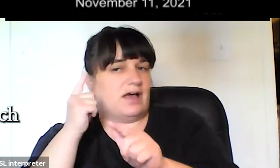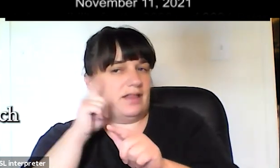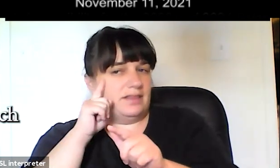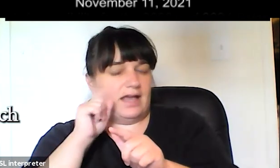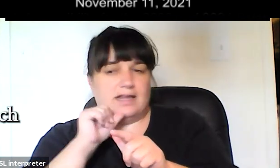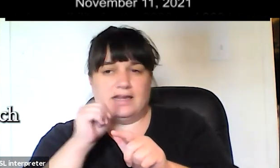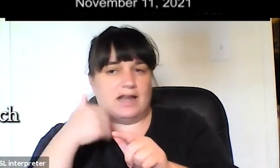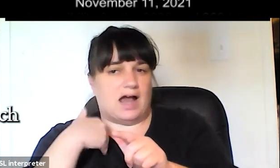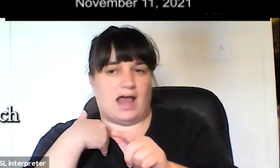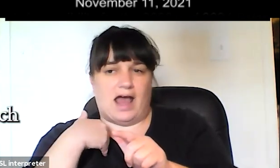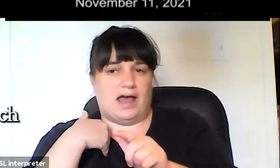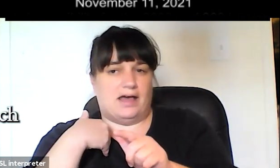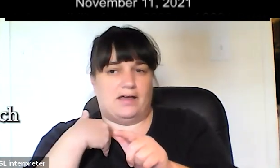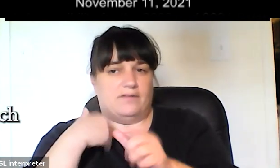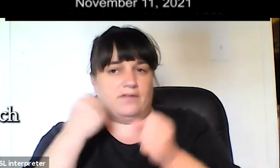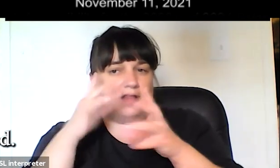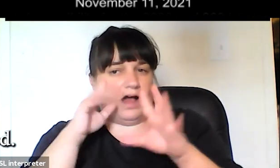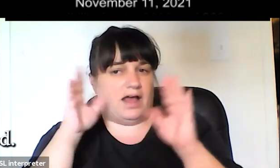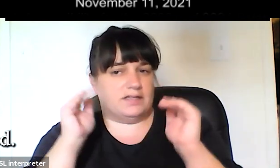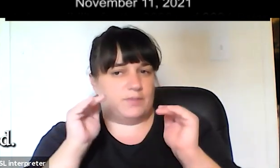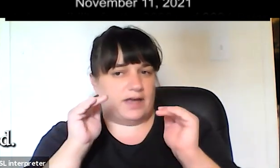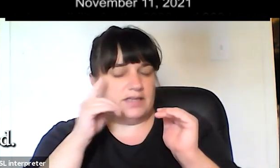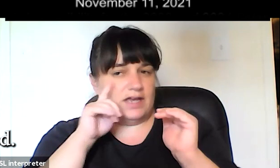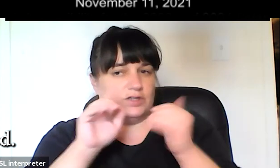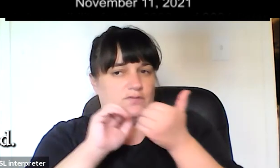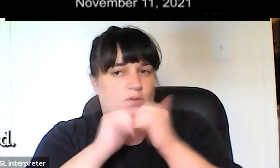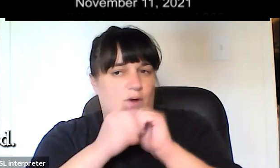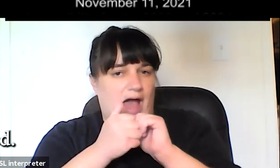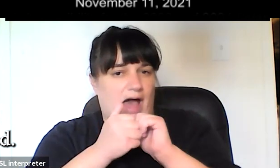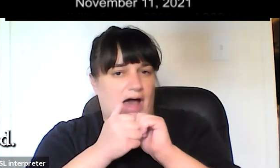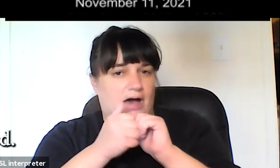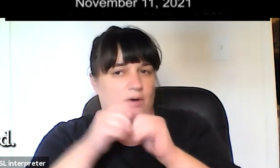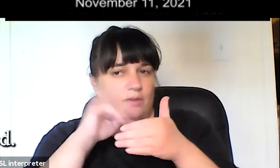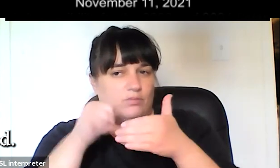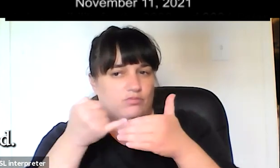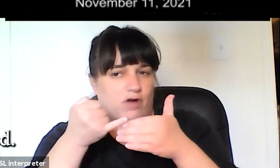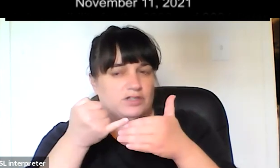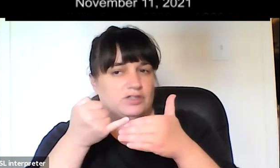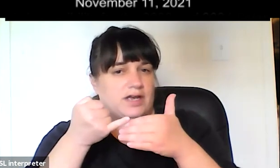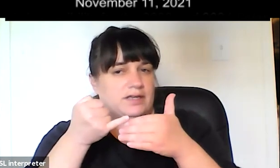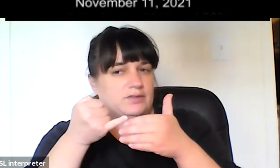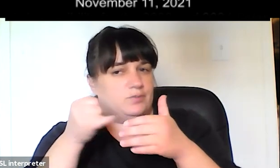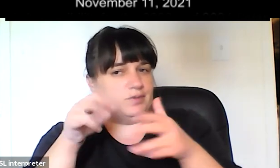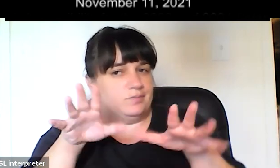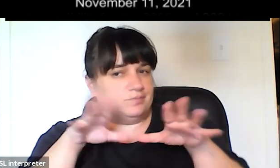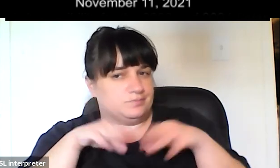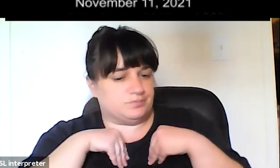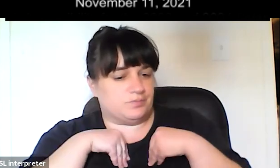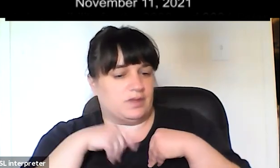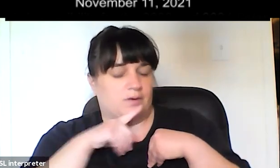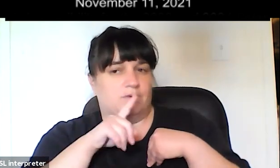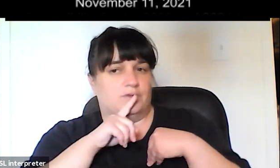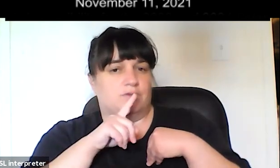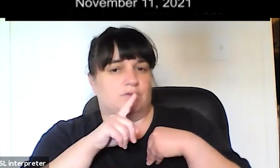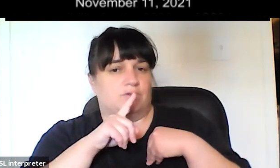did not have much of an expectation for how the project would be received. And I was really,